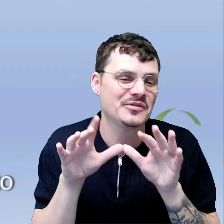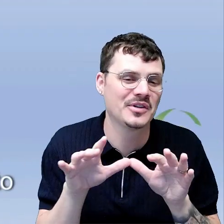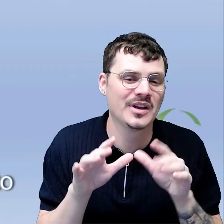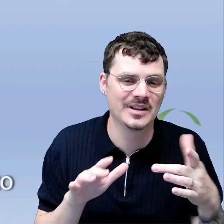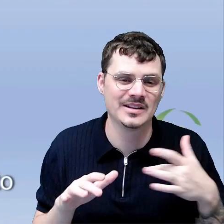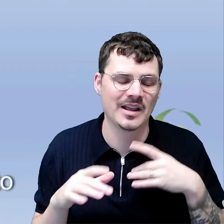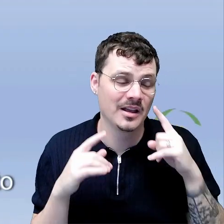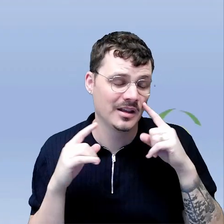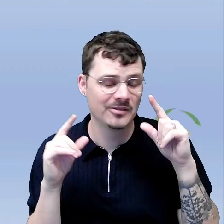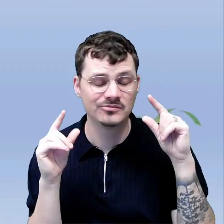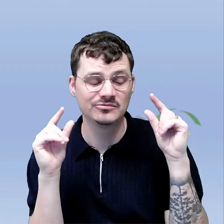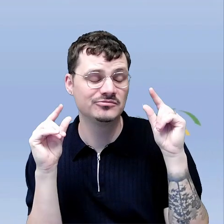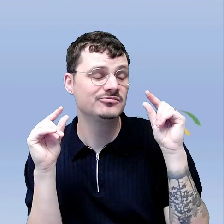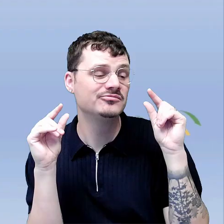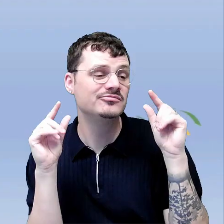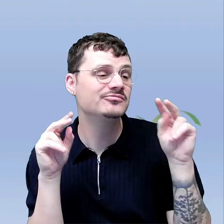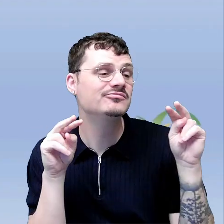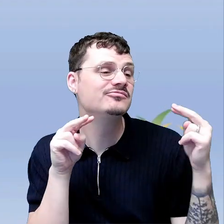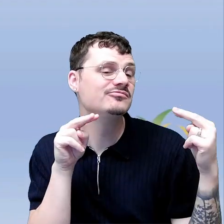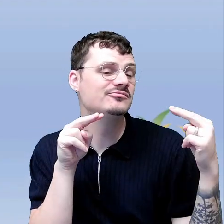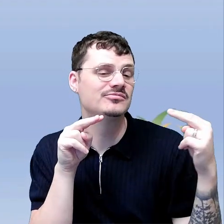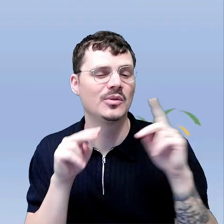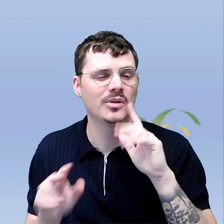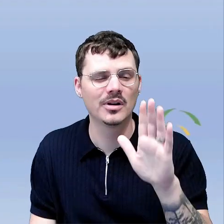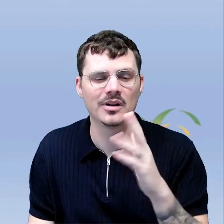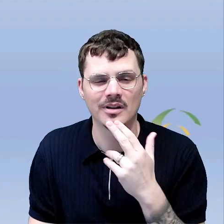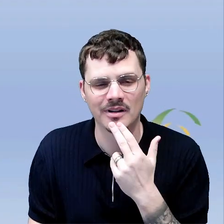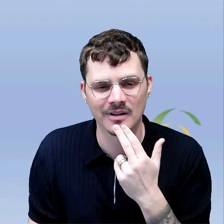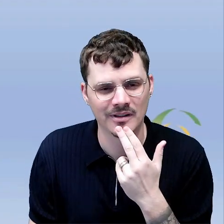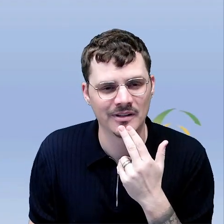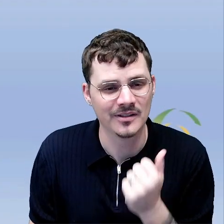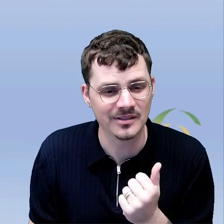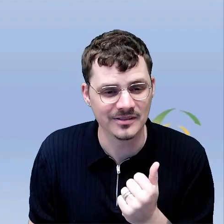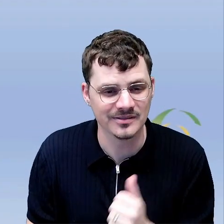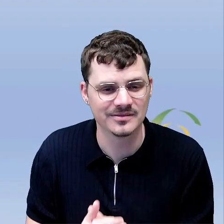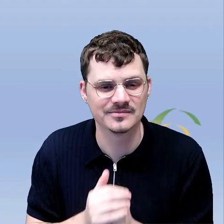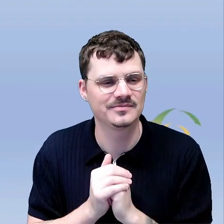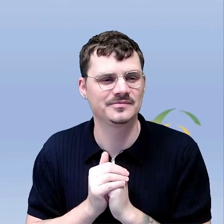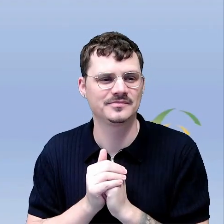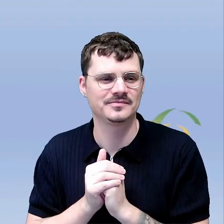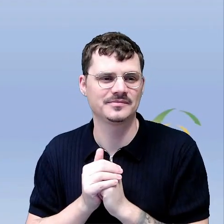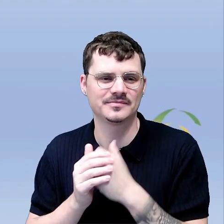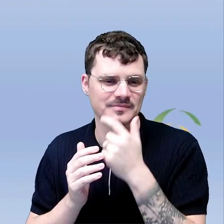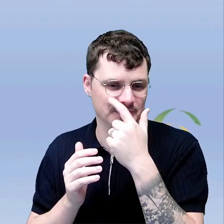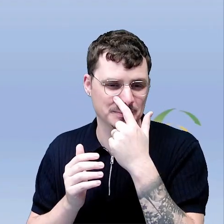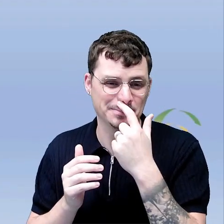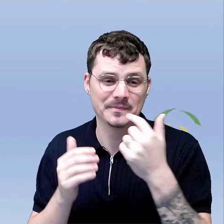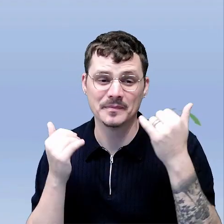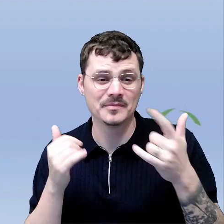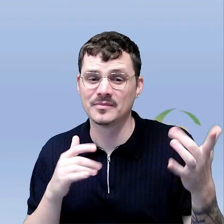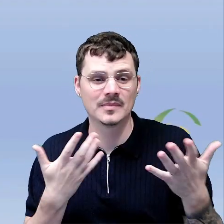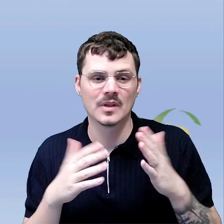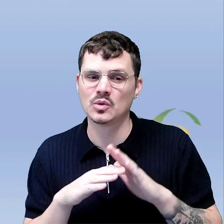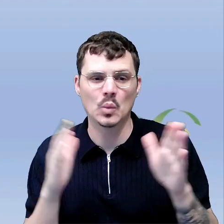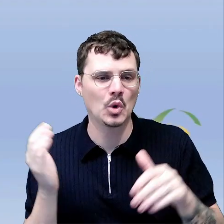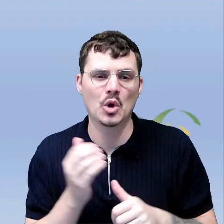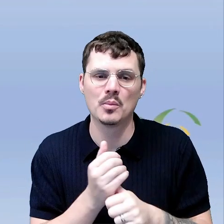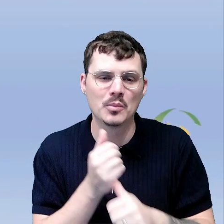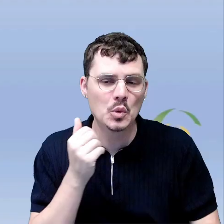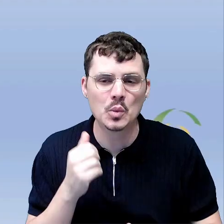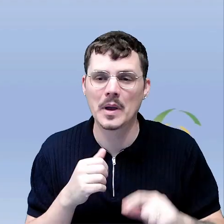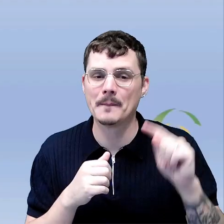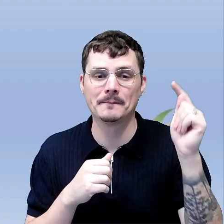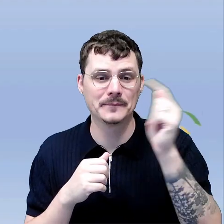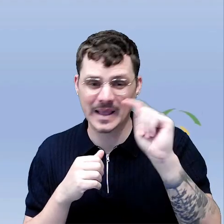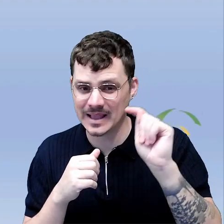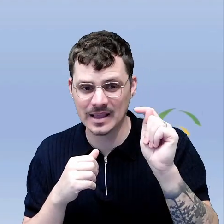all those bedroom eyes to everybody. Just adorable. He no longer poops or pees